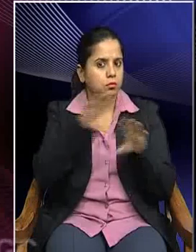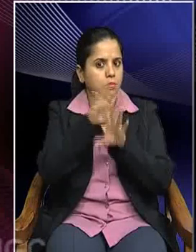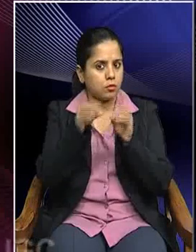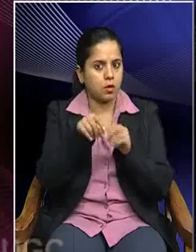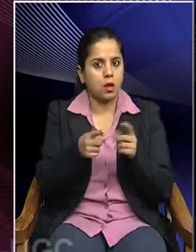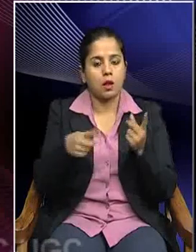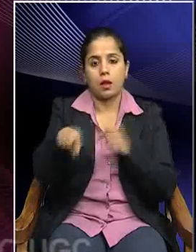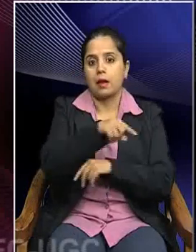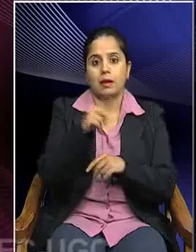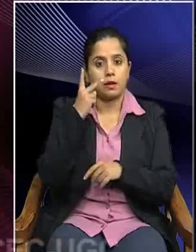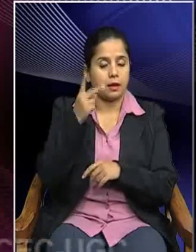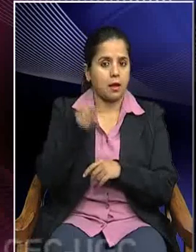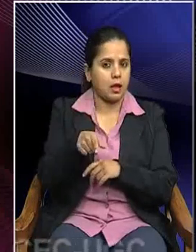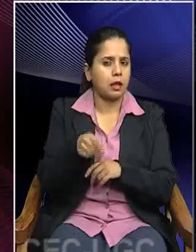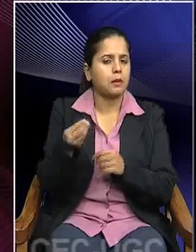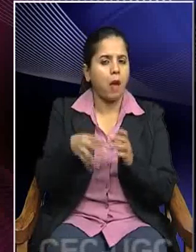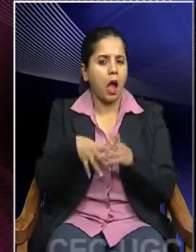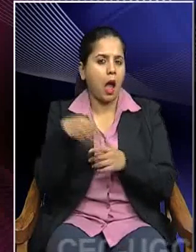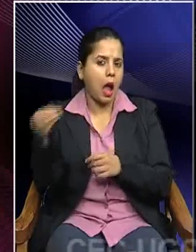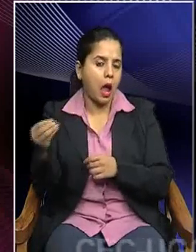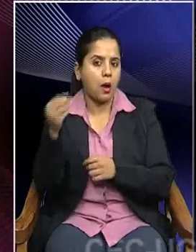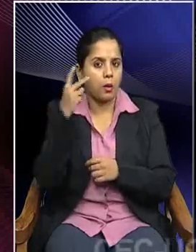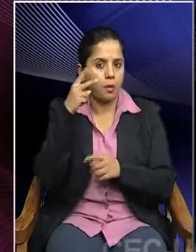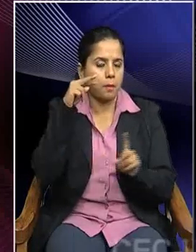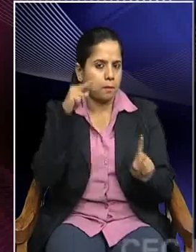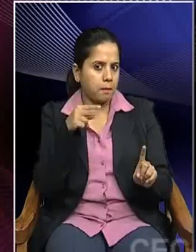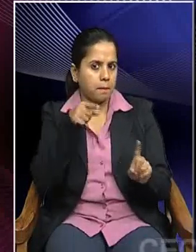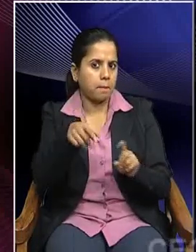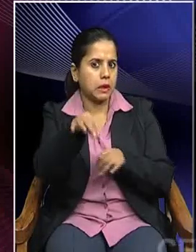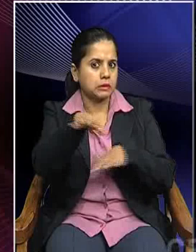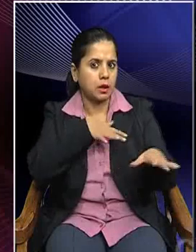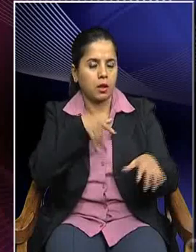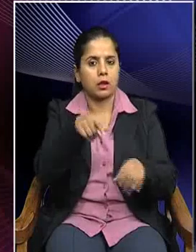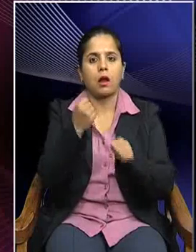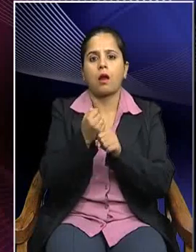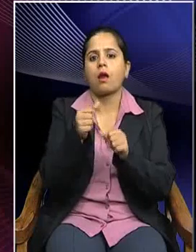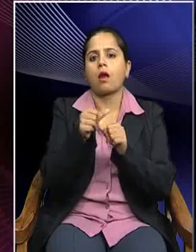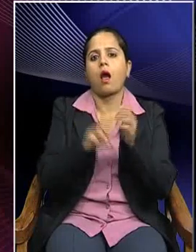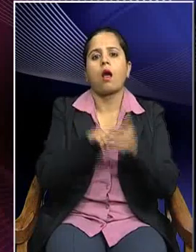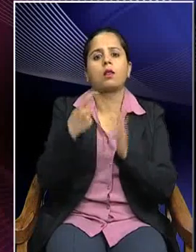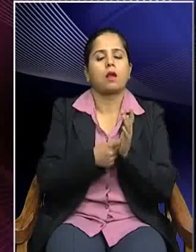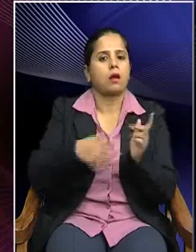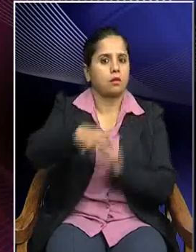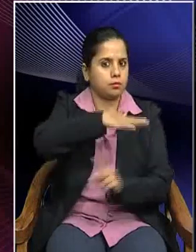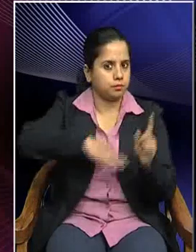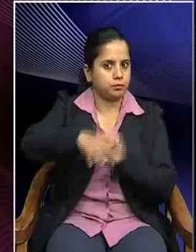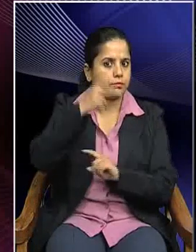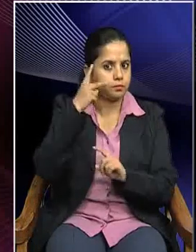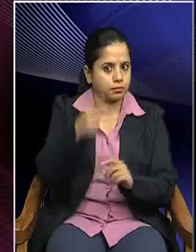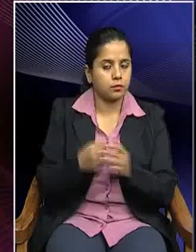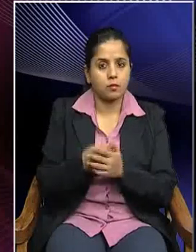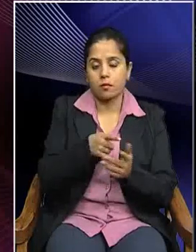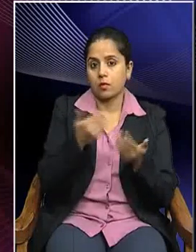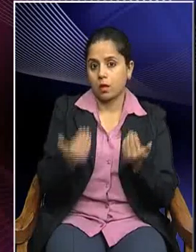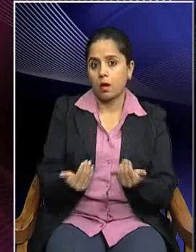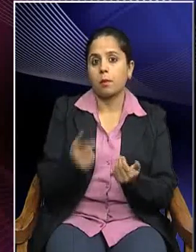were supposed to be little outside the main city in Gandhar area, And it's here